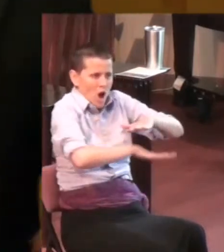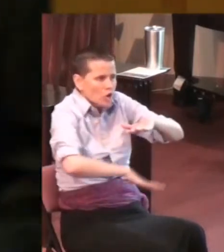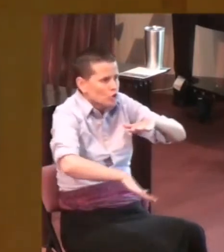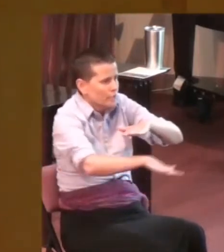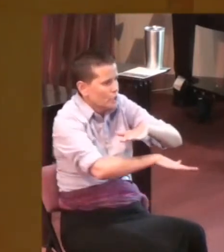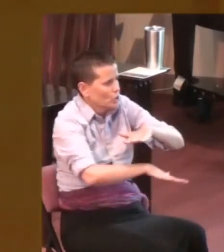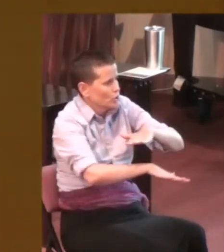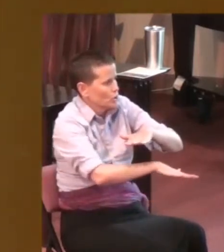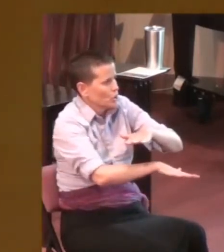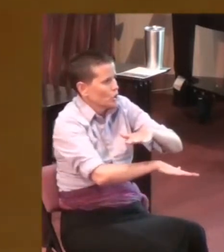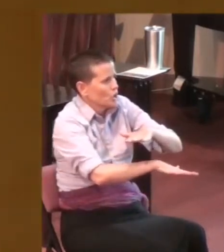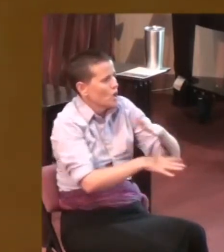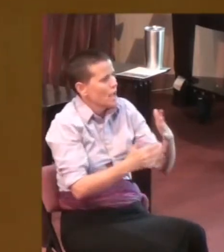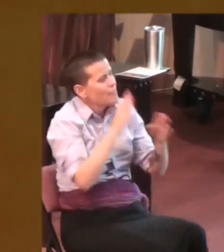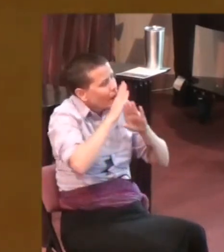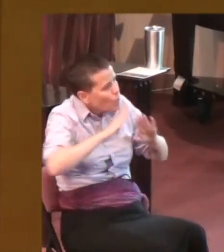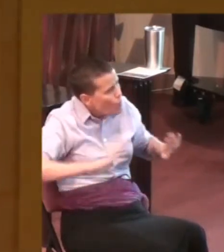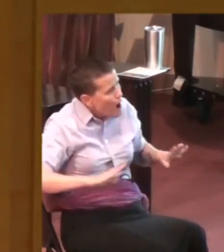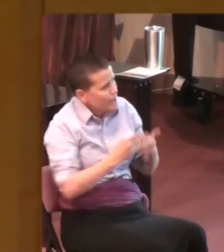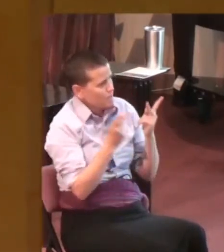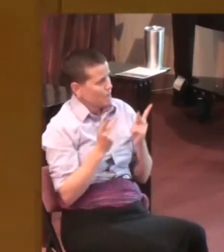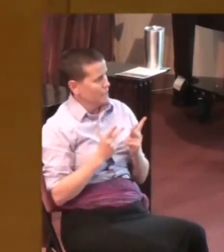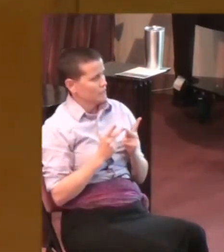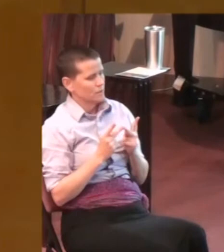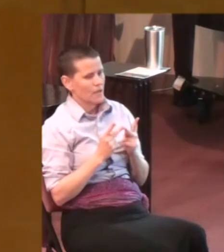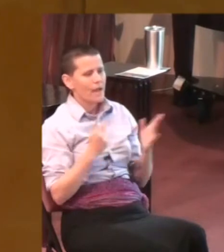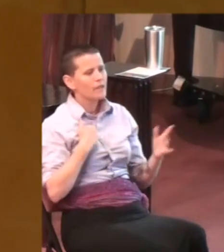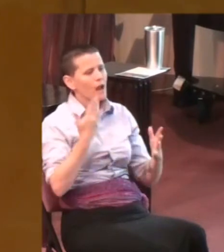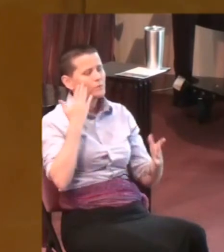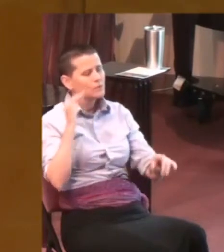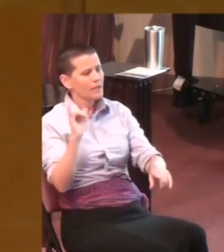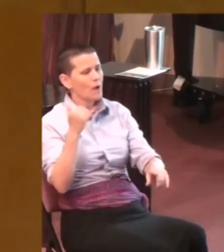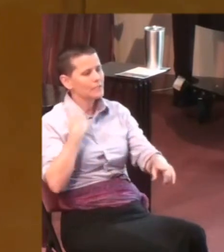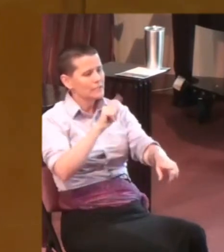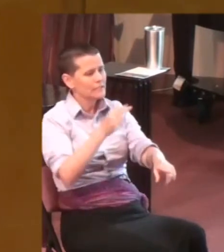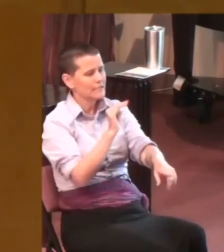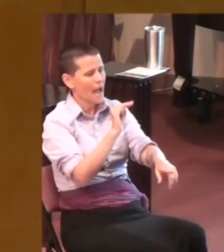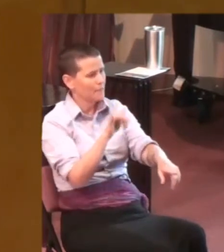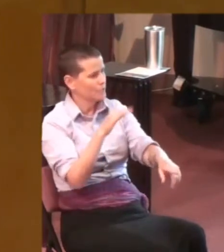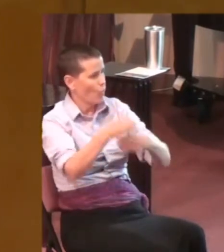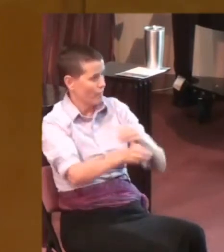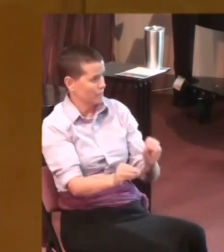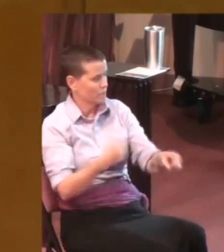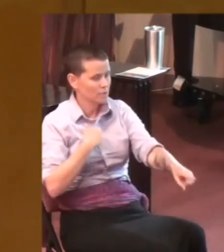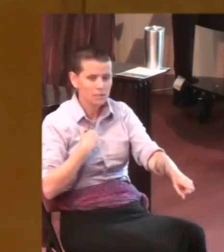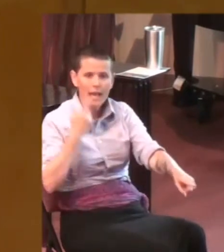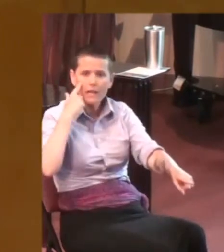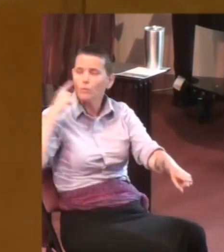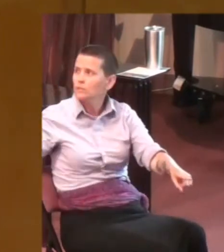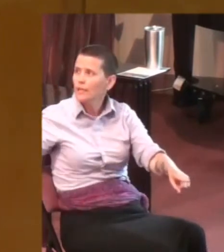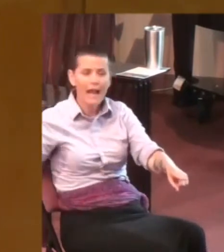Tammy's office just a couple days ago, and she created something that was really beautiful, and I started weeping, and I just thanked her, and I said, please forgive me if I